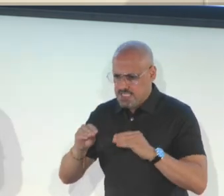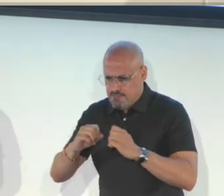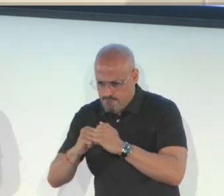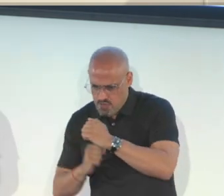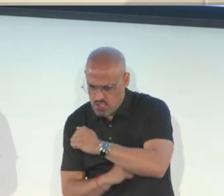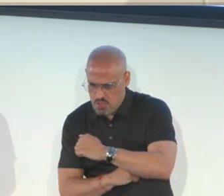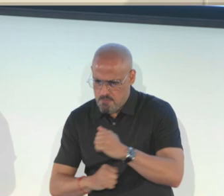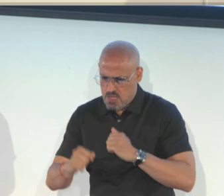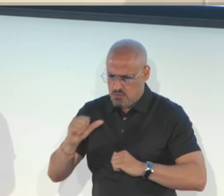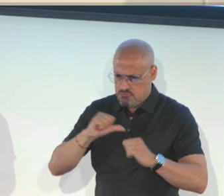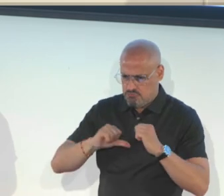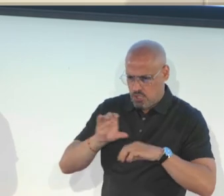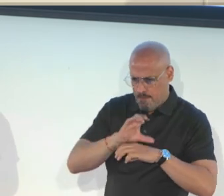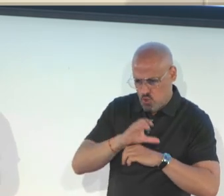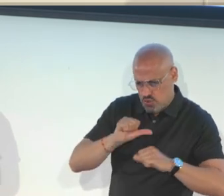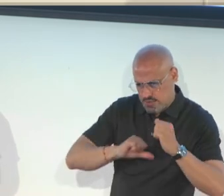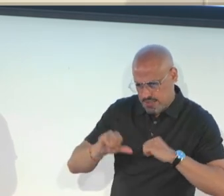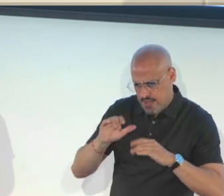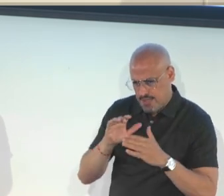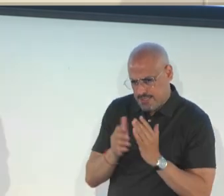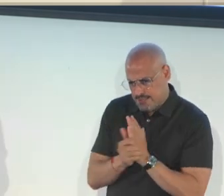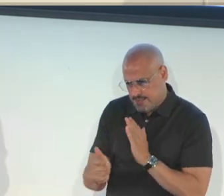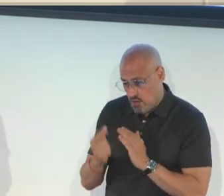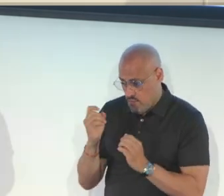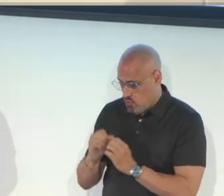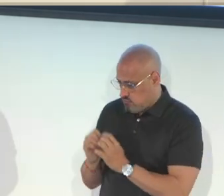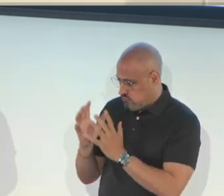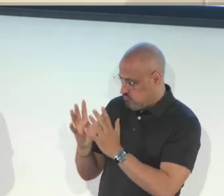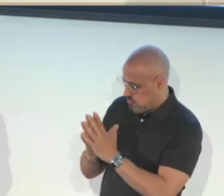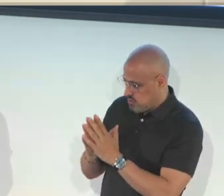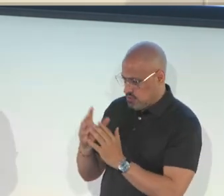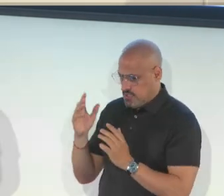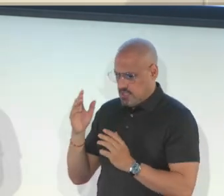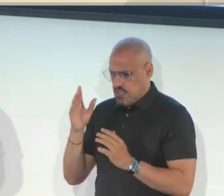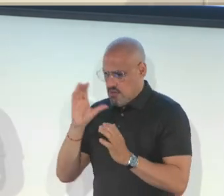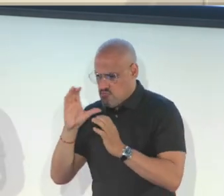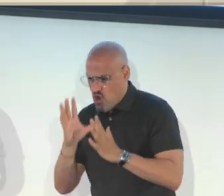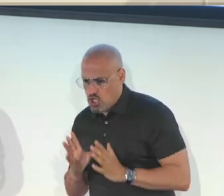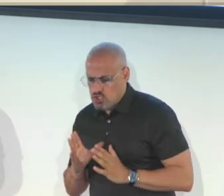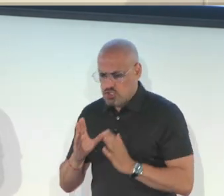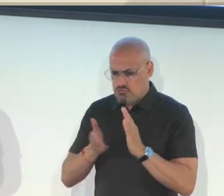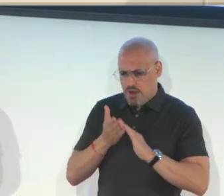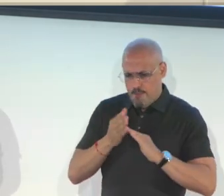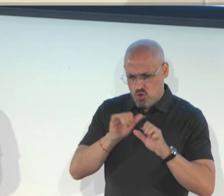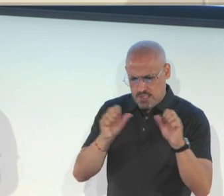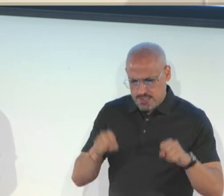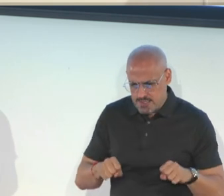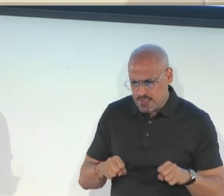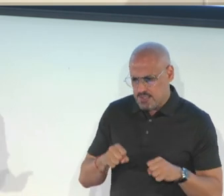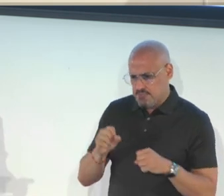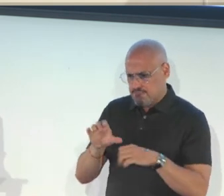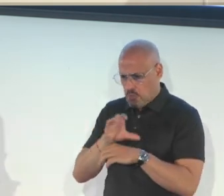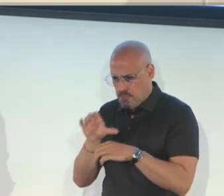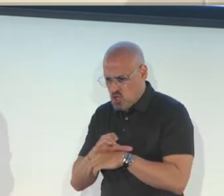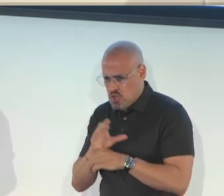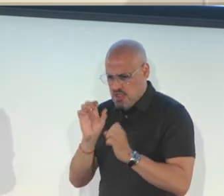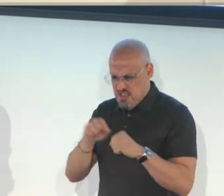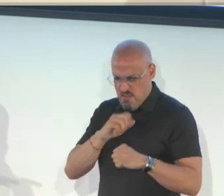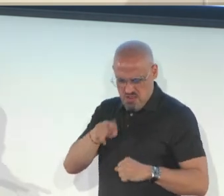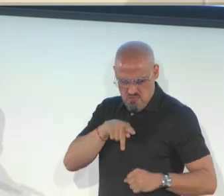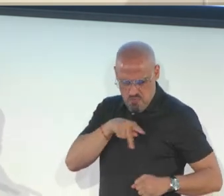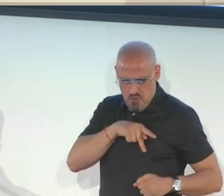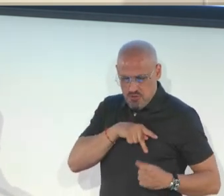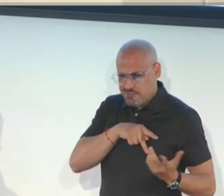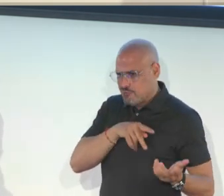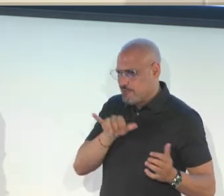that building a software application, a browser, or an operating system could be as personal as